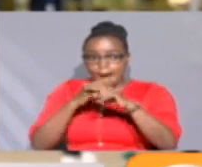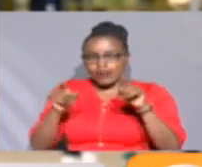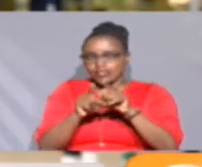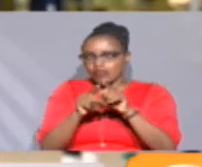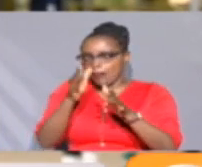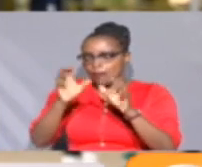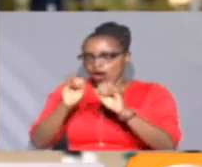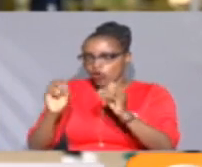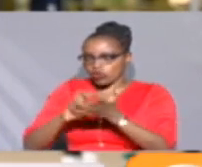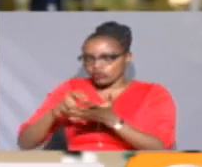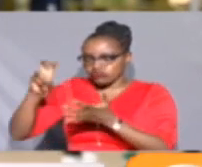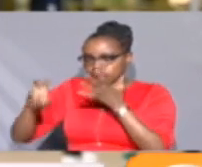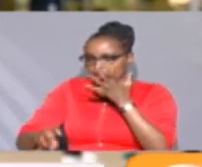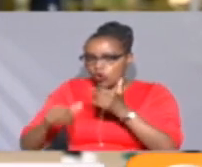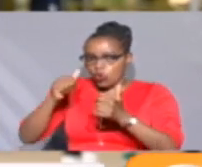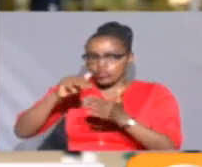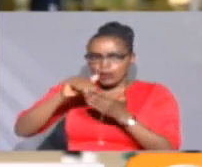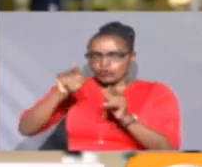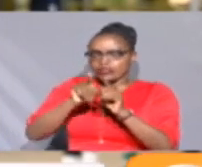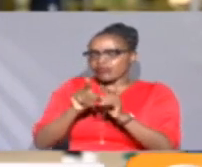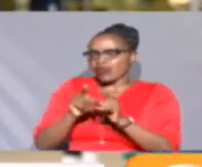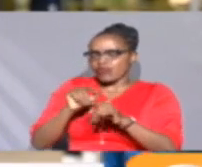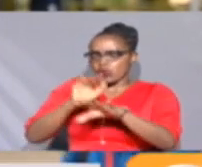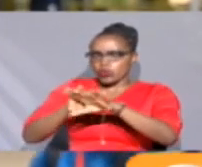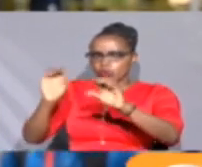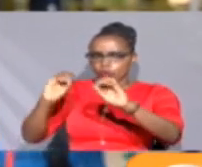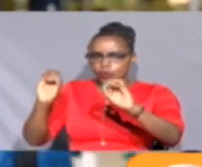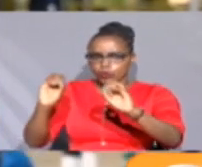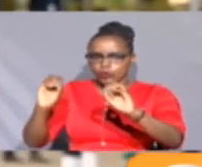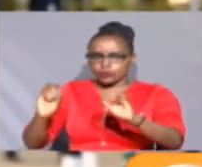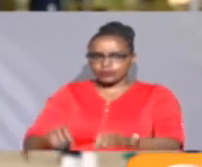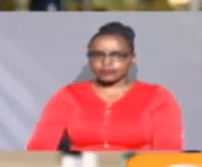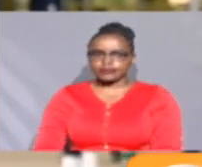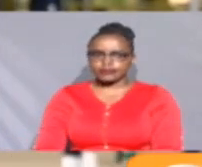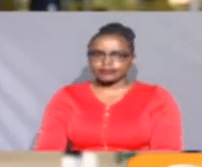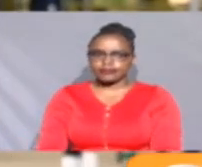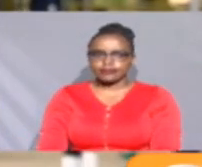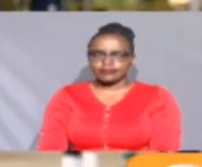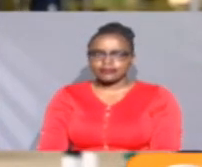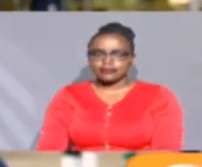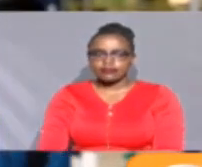planned for their exit, which is mostly unceremonious. Sam Gituku, Citizen TV, Nairobi.